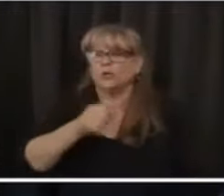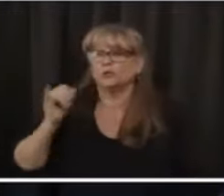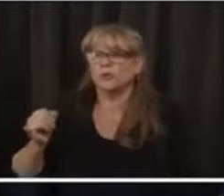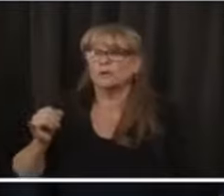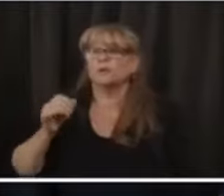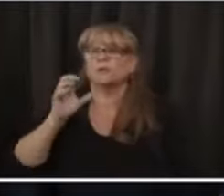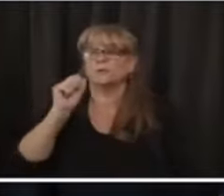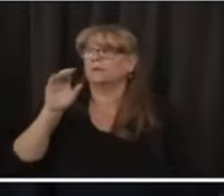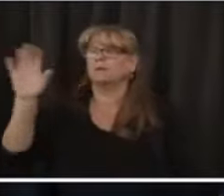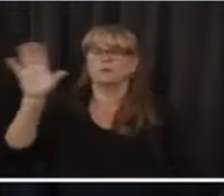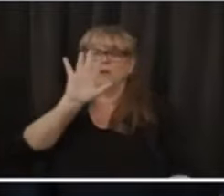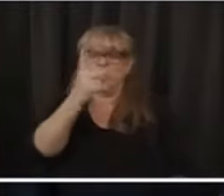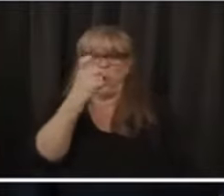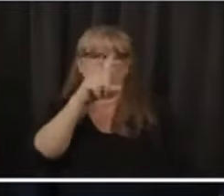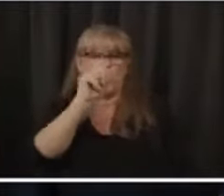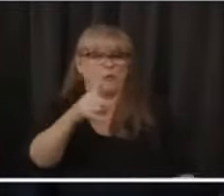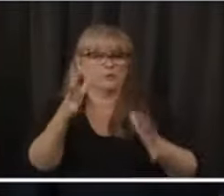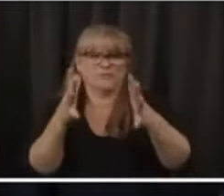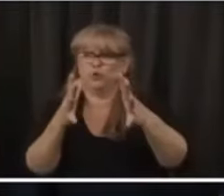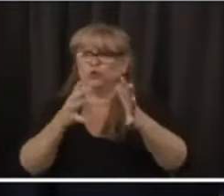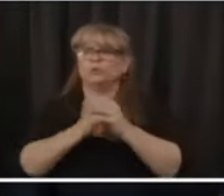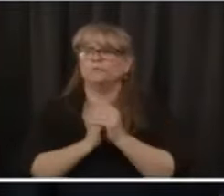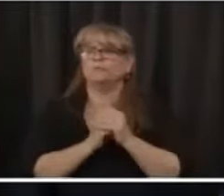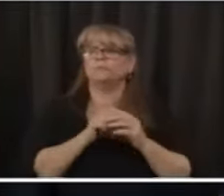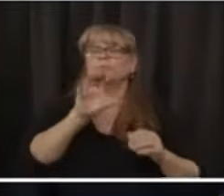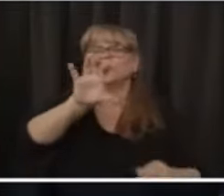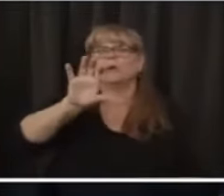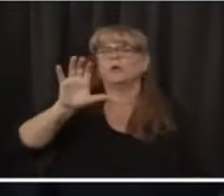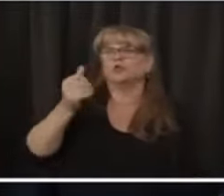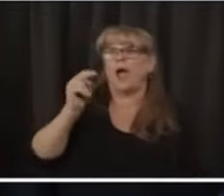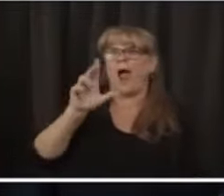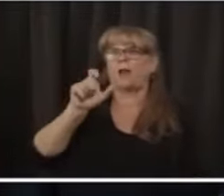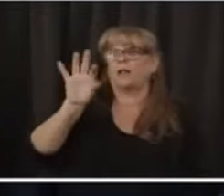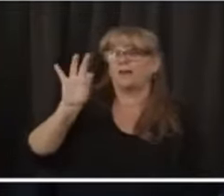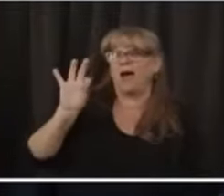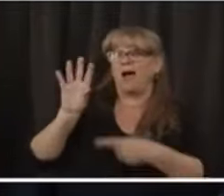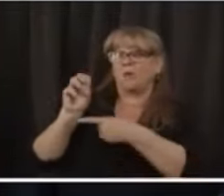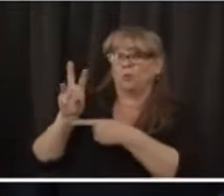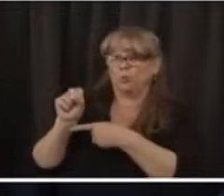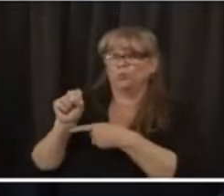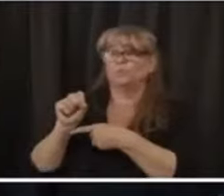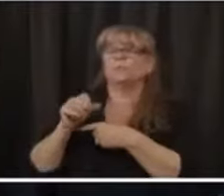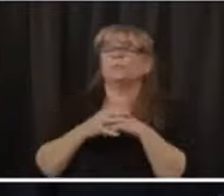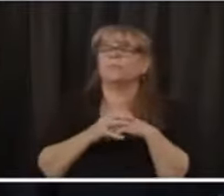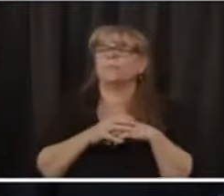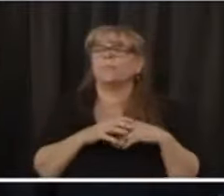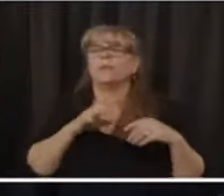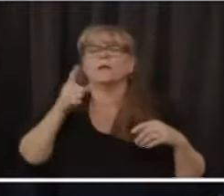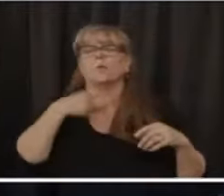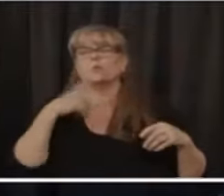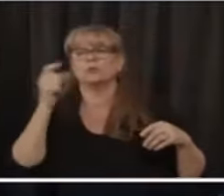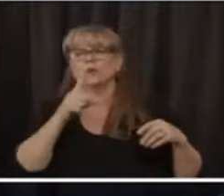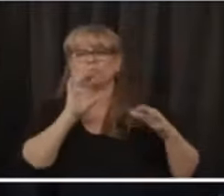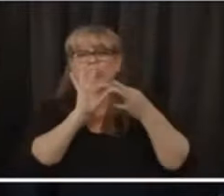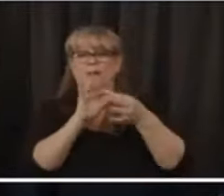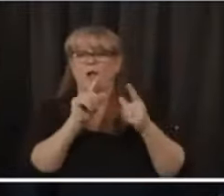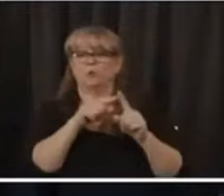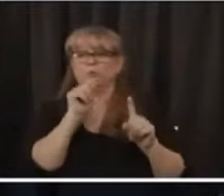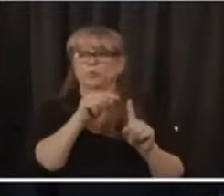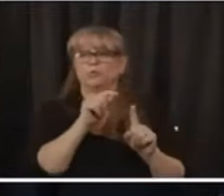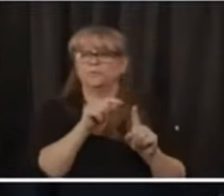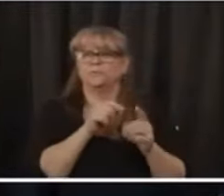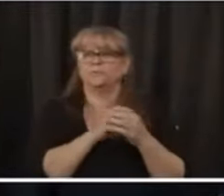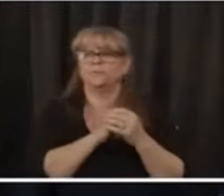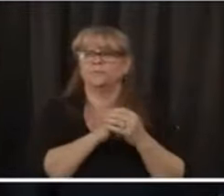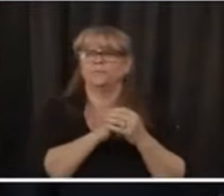Governor, Chris Vanderveen with 9 News. Can you hear me? Yes, go ahead. Governor, I have a question in relation to the really pretty notable increase